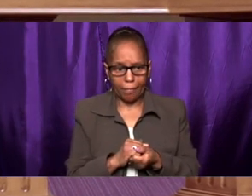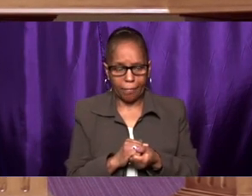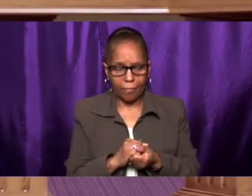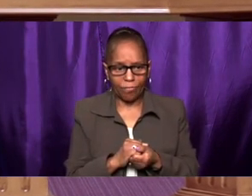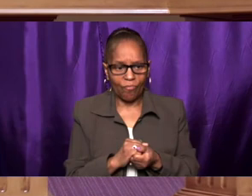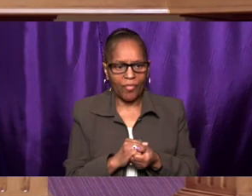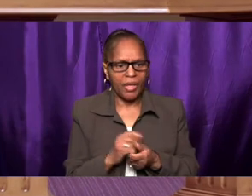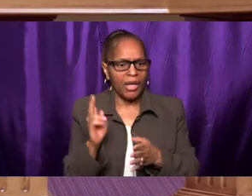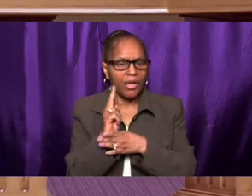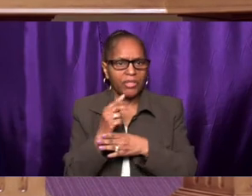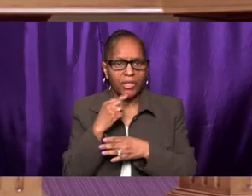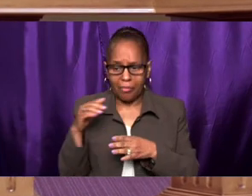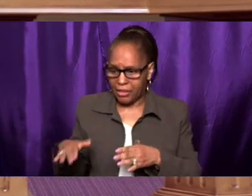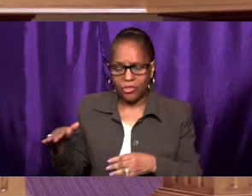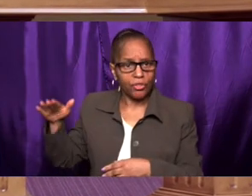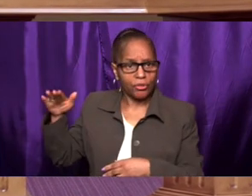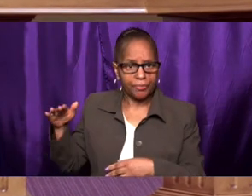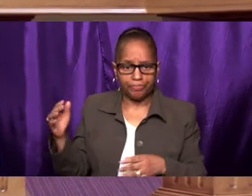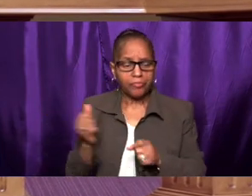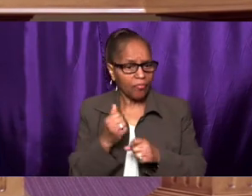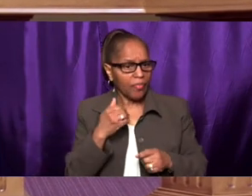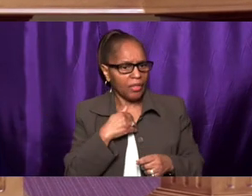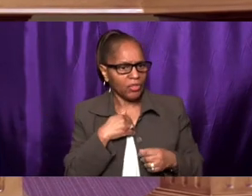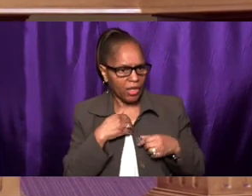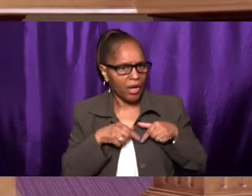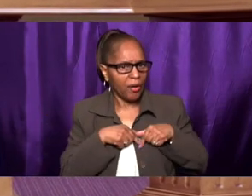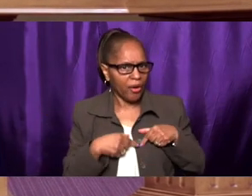Tell my children, I say, you're going to get your heart hurt if you really love.